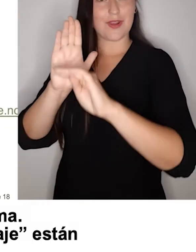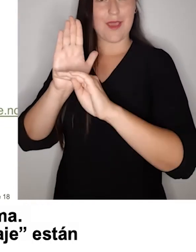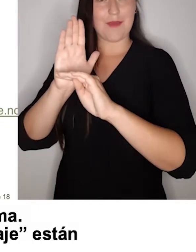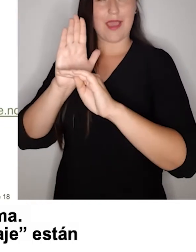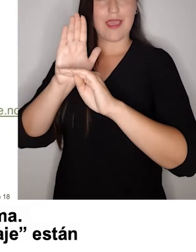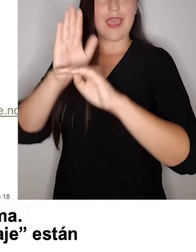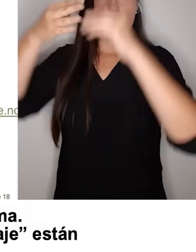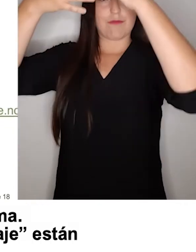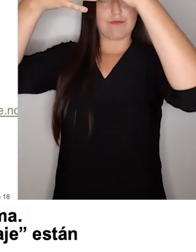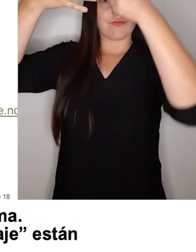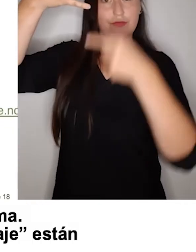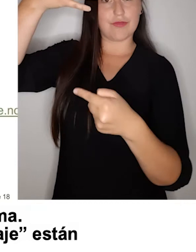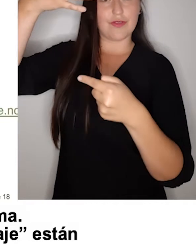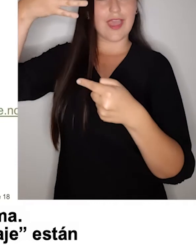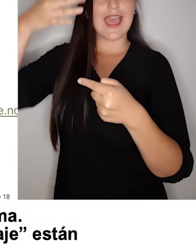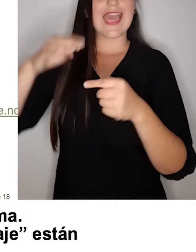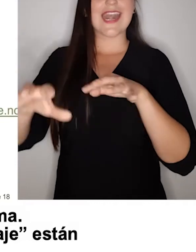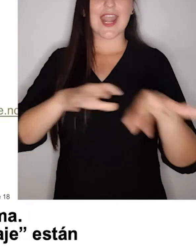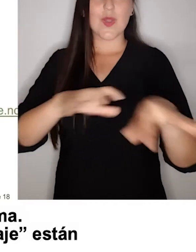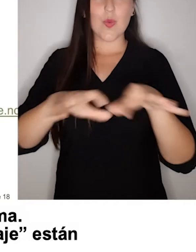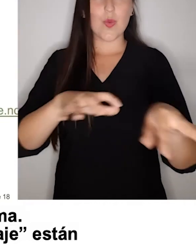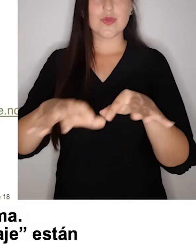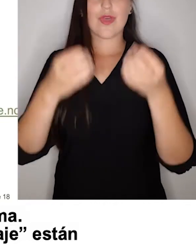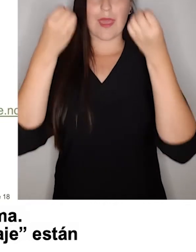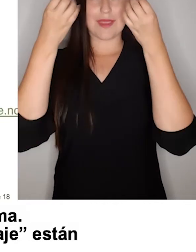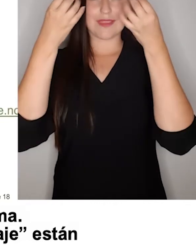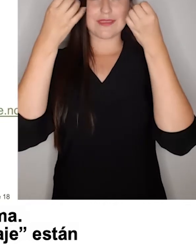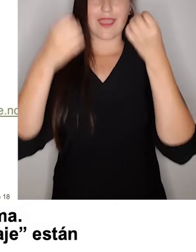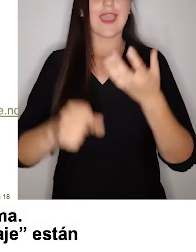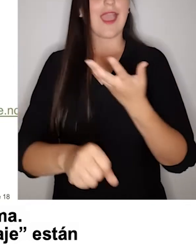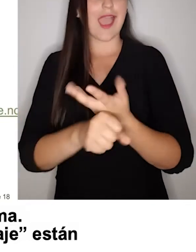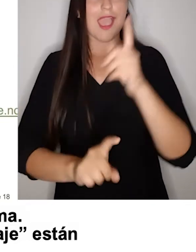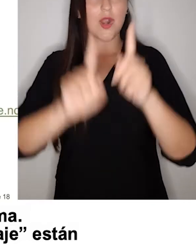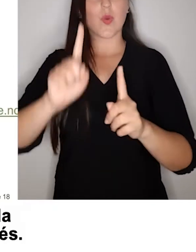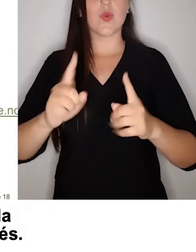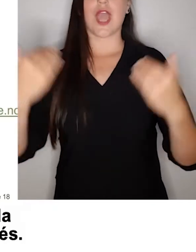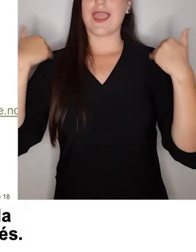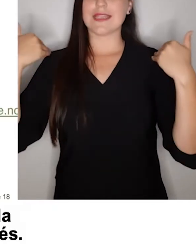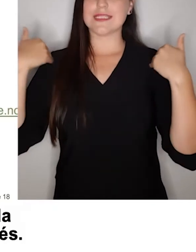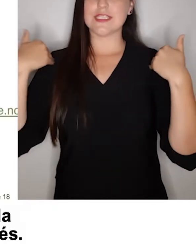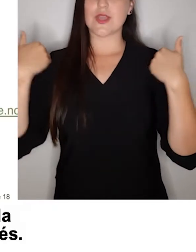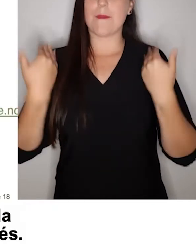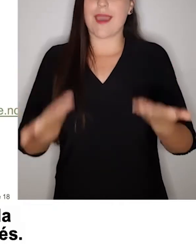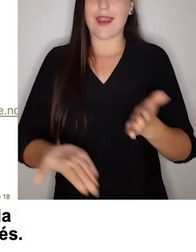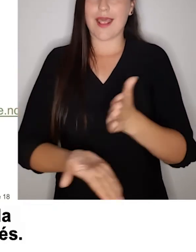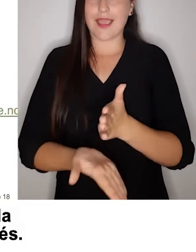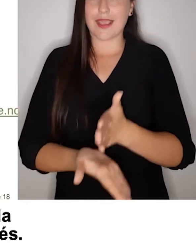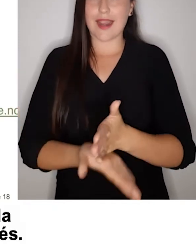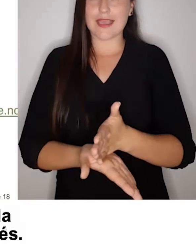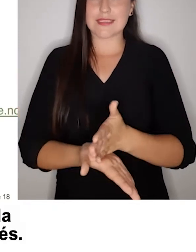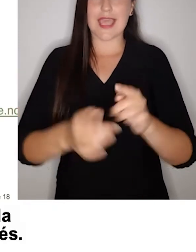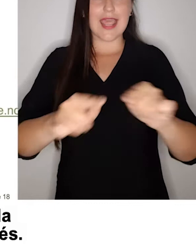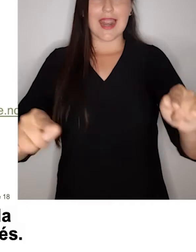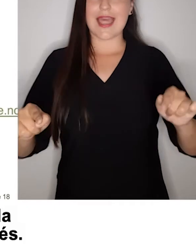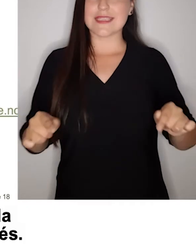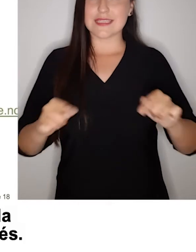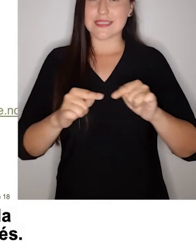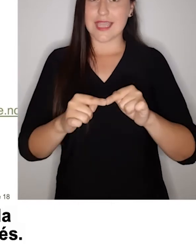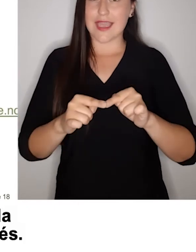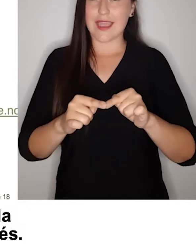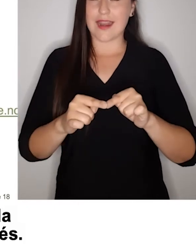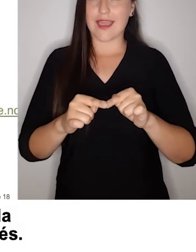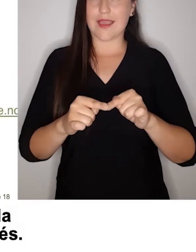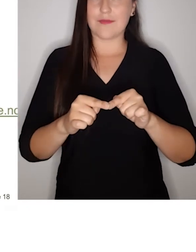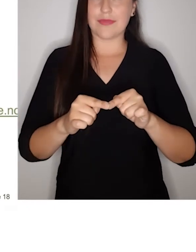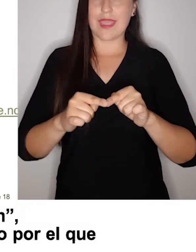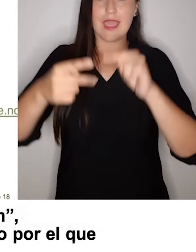program. Under the headline Learning Resources, some of the classroom exercises are also translated into